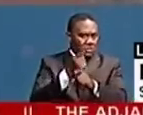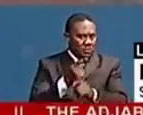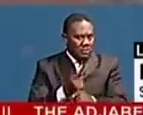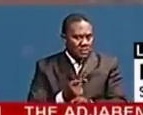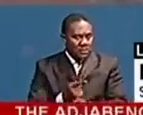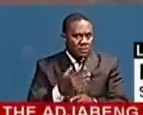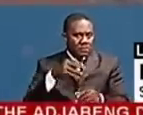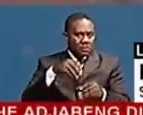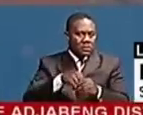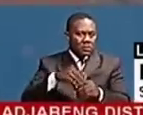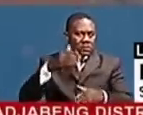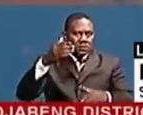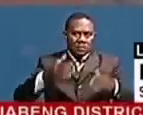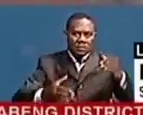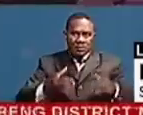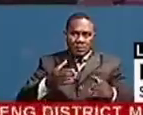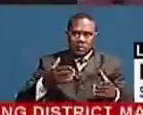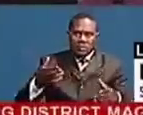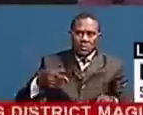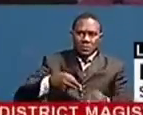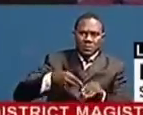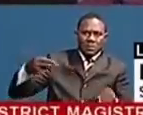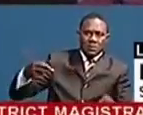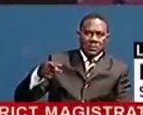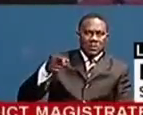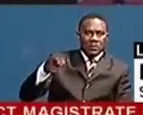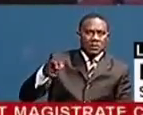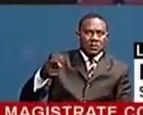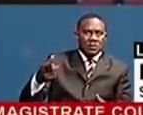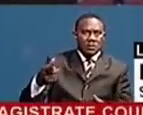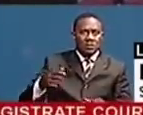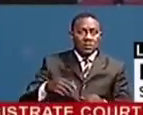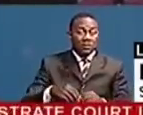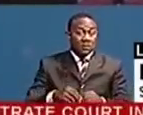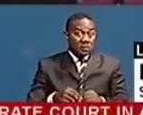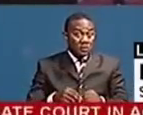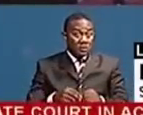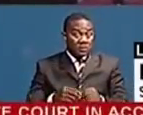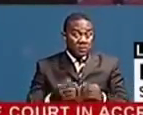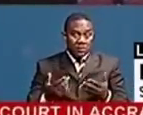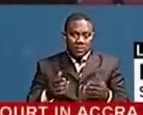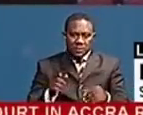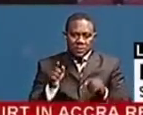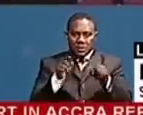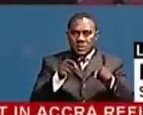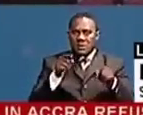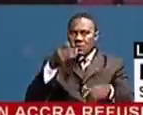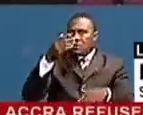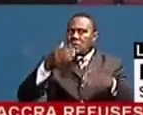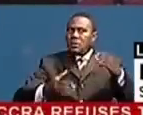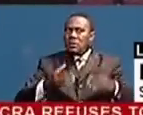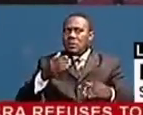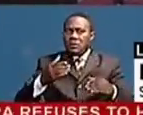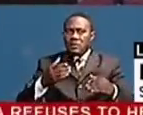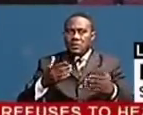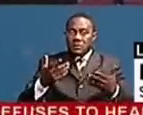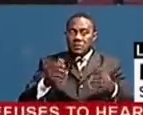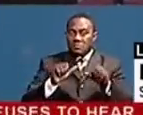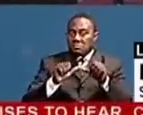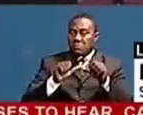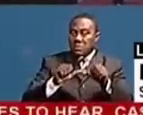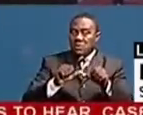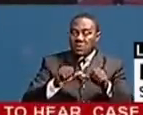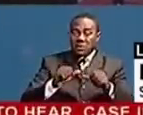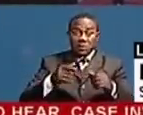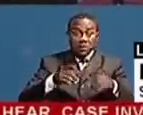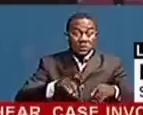case. We think that the exclusion of Mr. Sammy Awuku from attending the proceedings of this court for the rest of